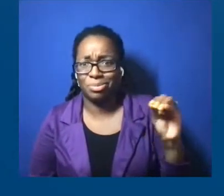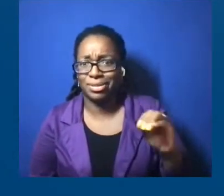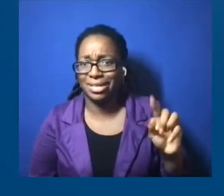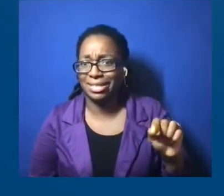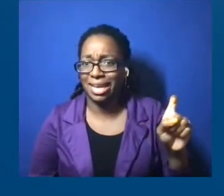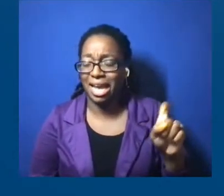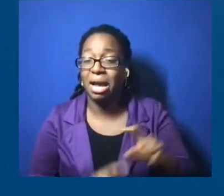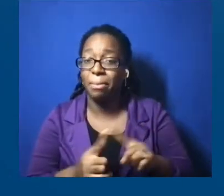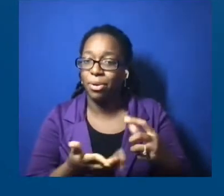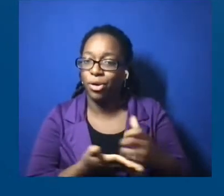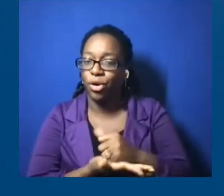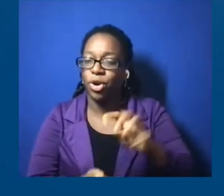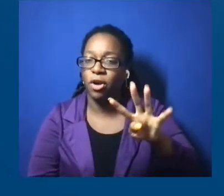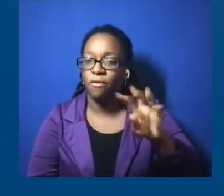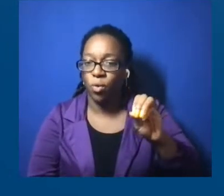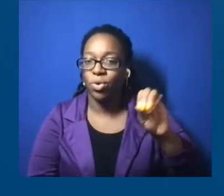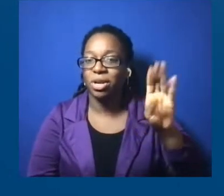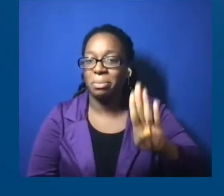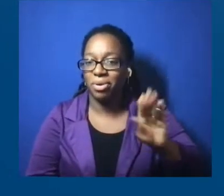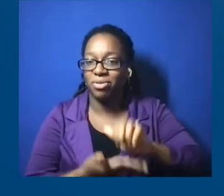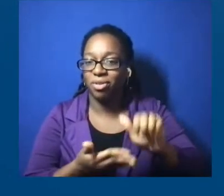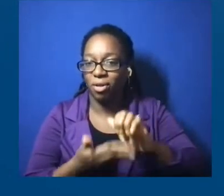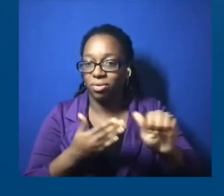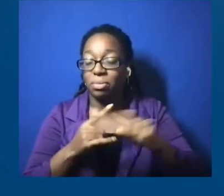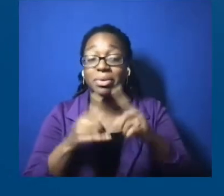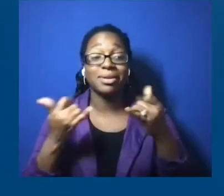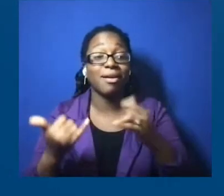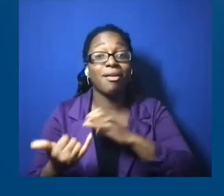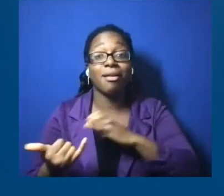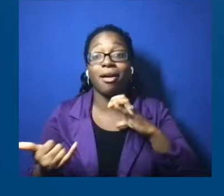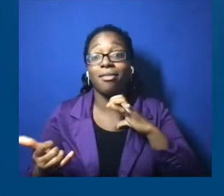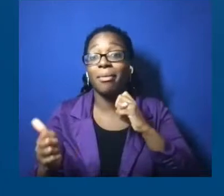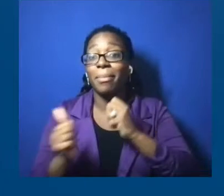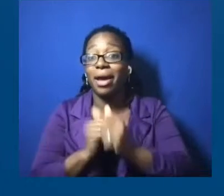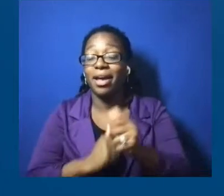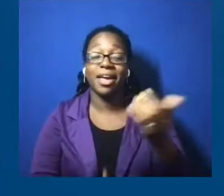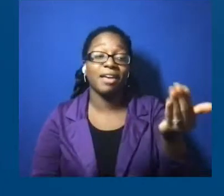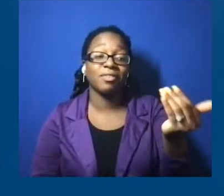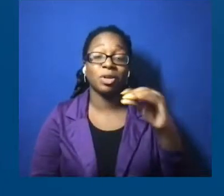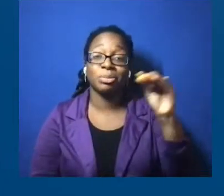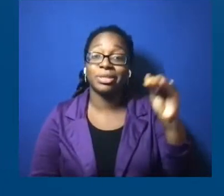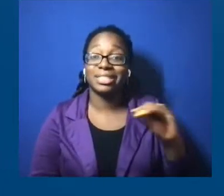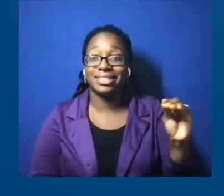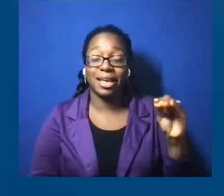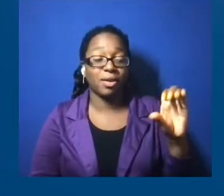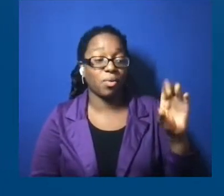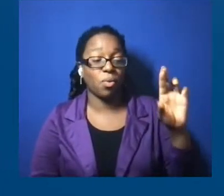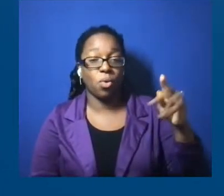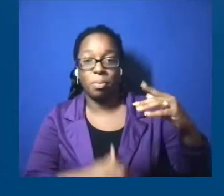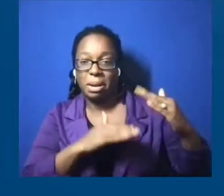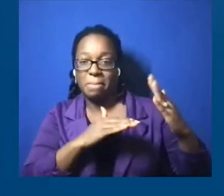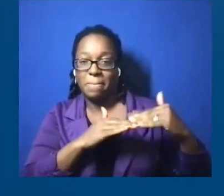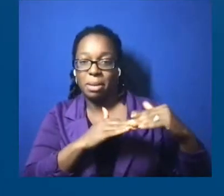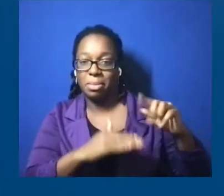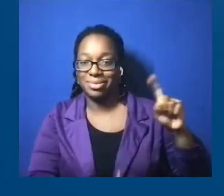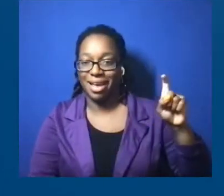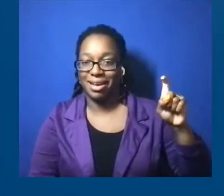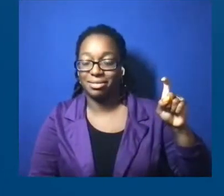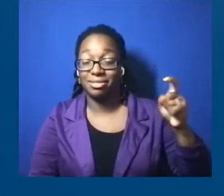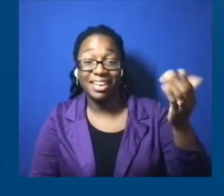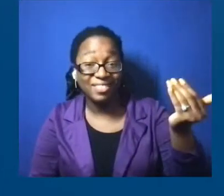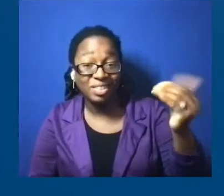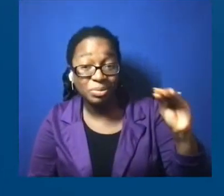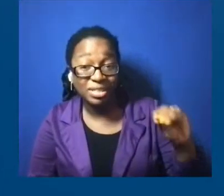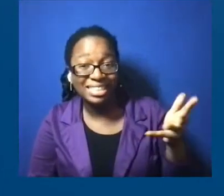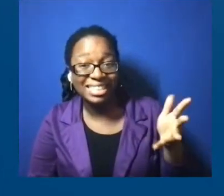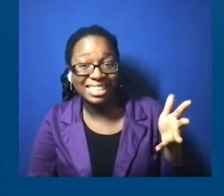to Democrats in Congress, I signed into law a 15% corporate minimum tax. Just 15%. And